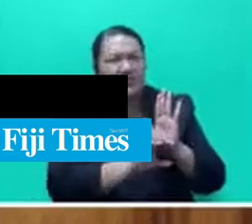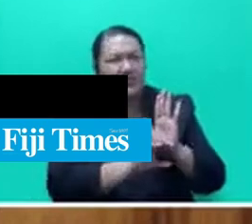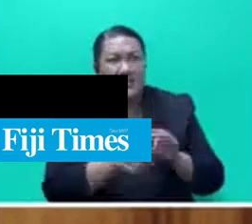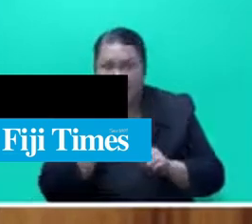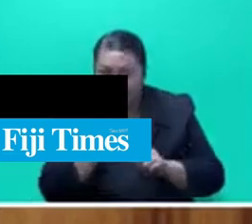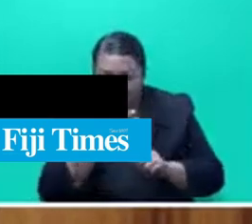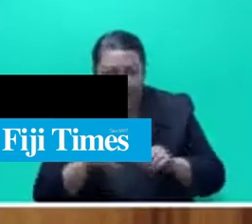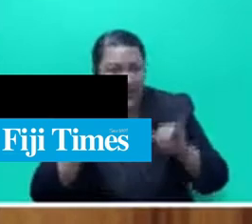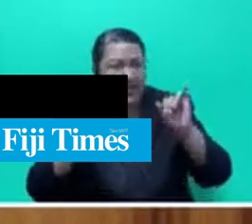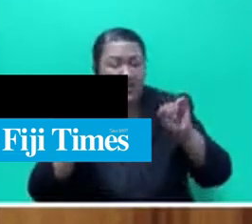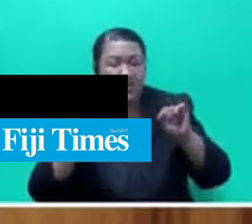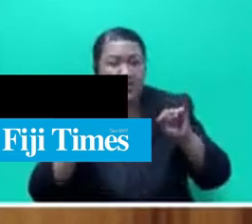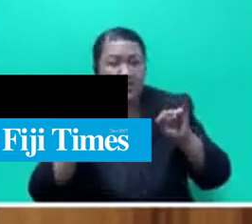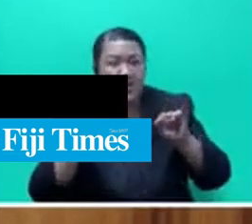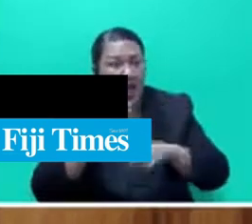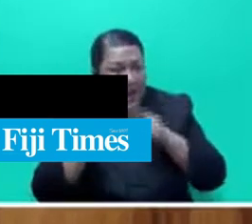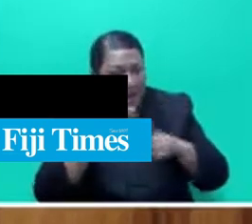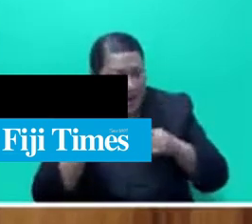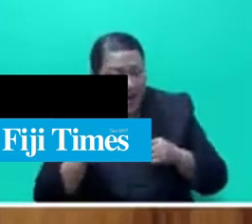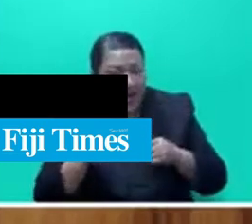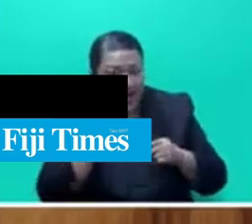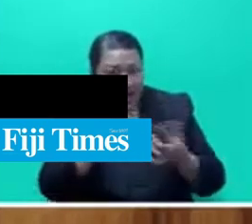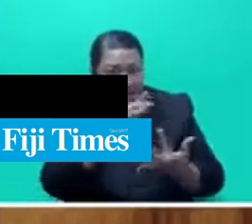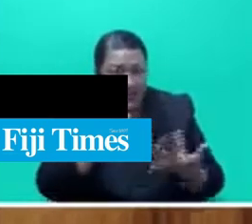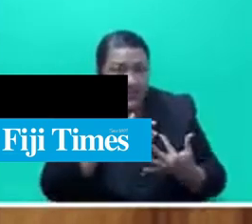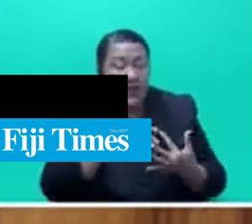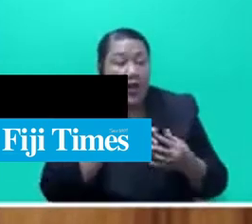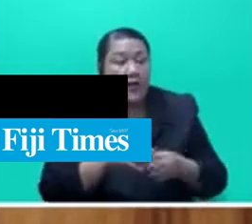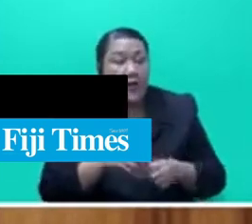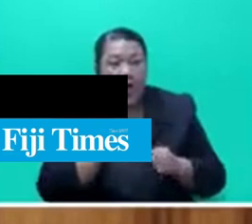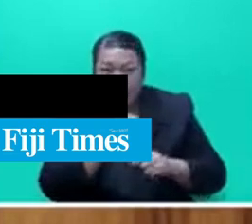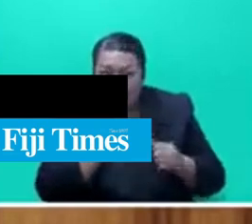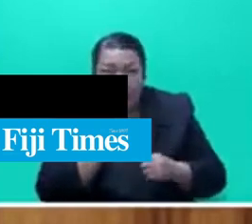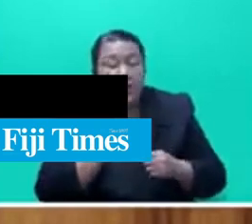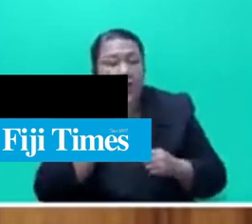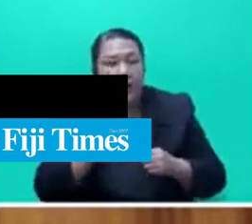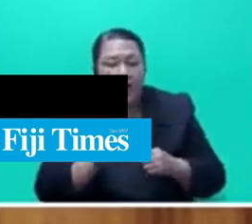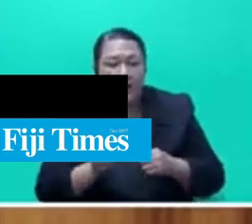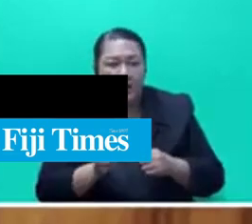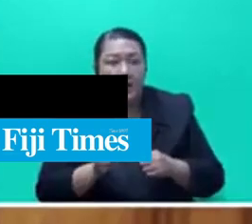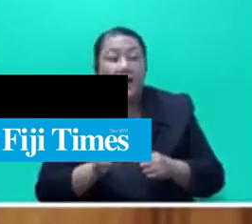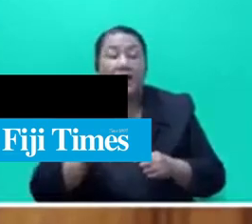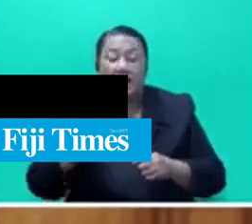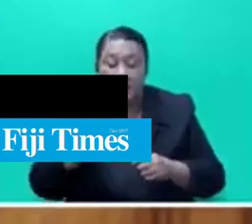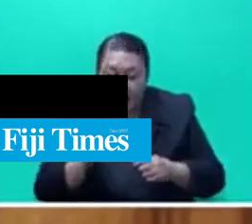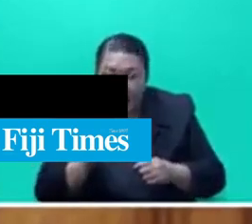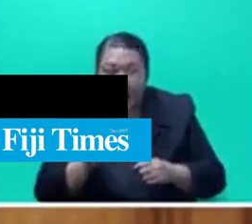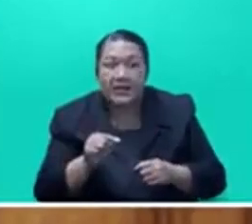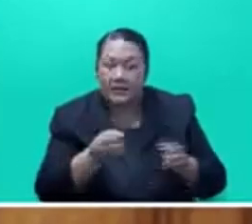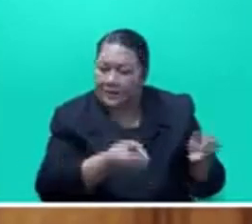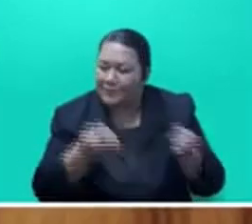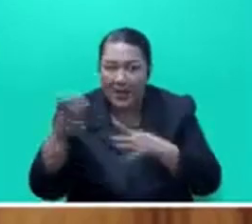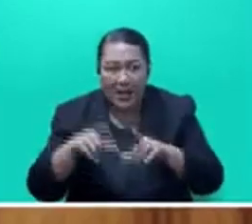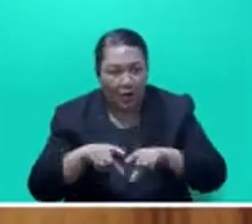if you have issue with respect to freedom of association, there are even provisions in this book that allows you to go to court to take it up, Honorable